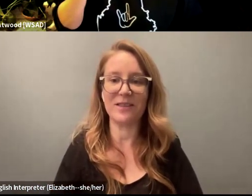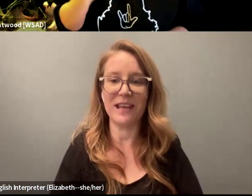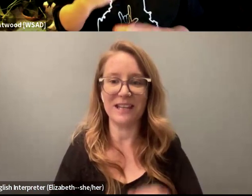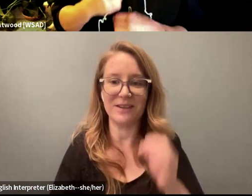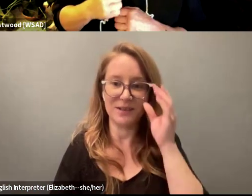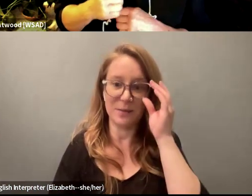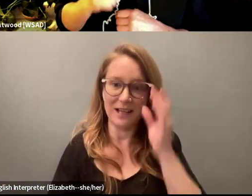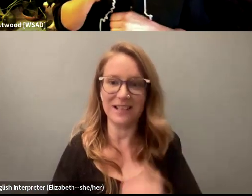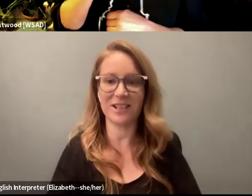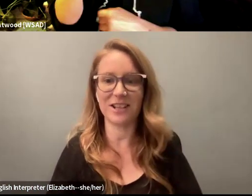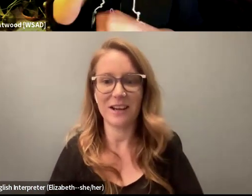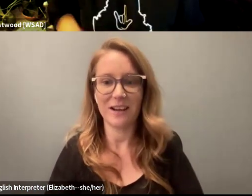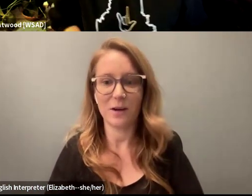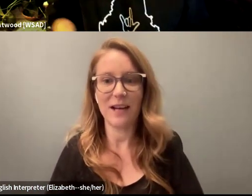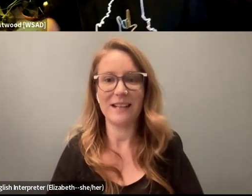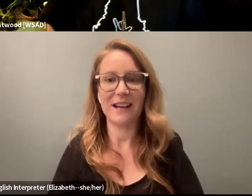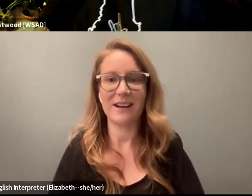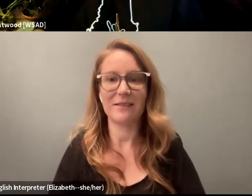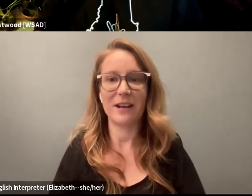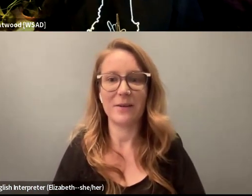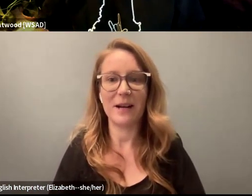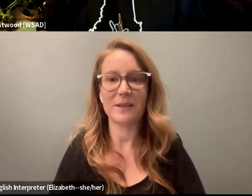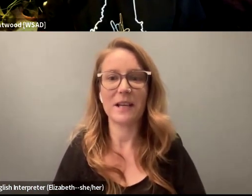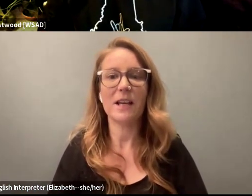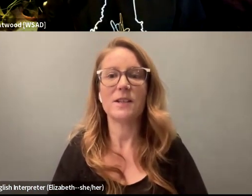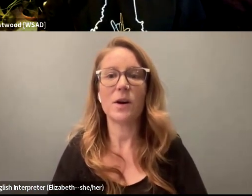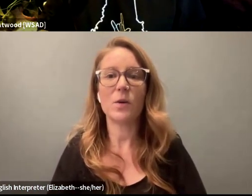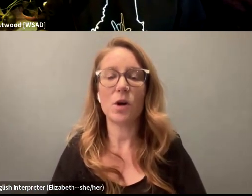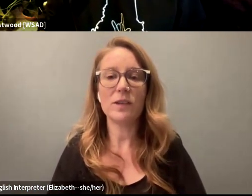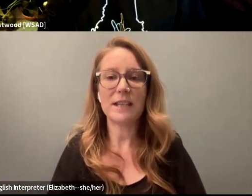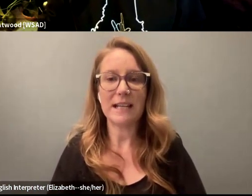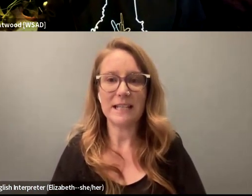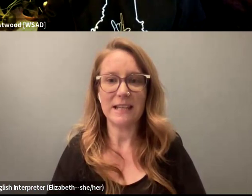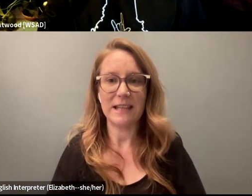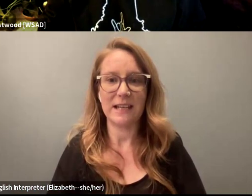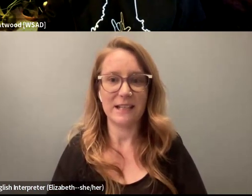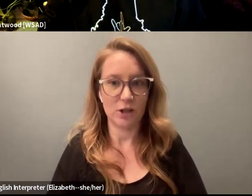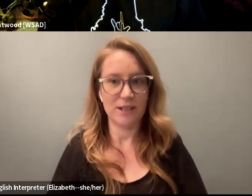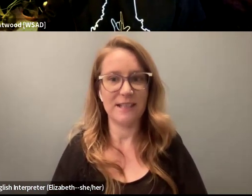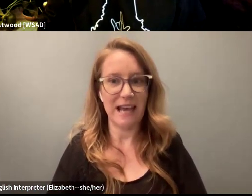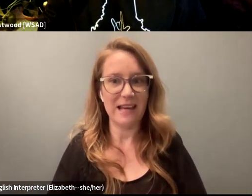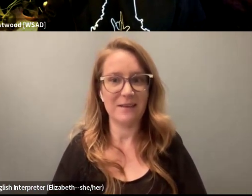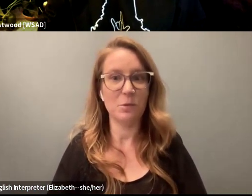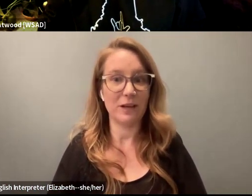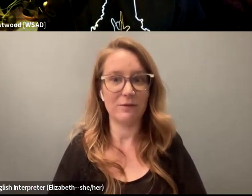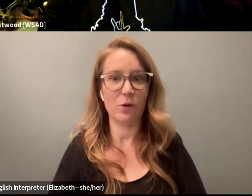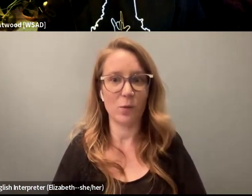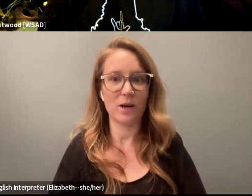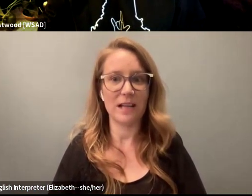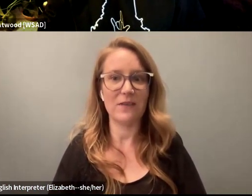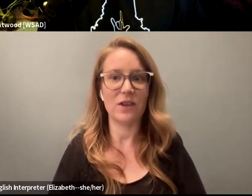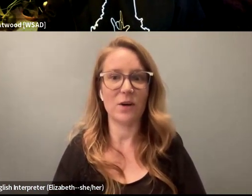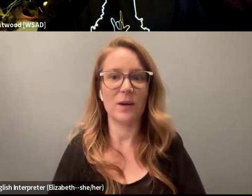This is Karen Atwood. Thank you so much. Go ahead, Karen House. So COVID-19 then is here to stay